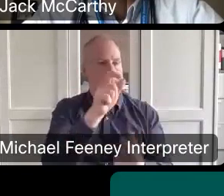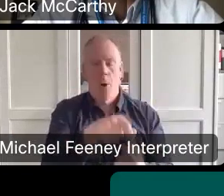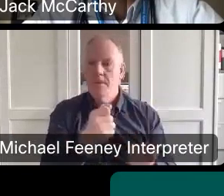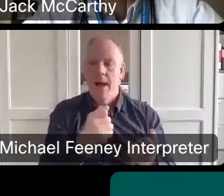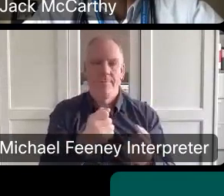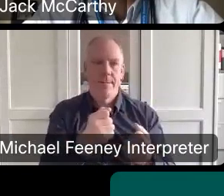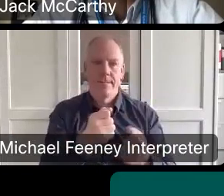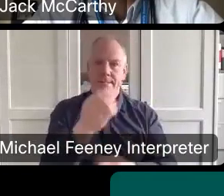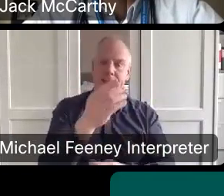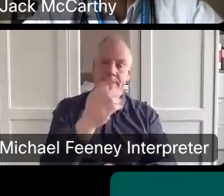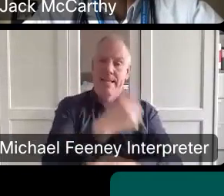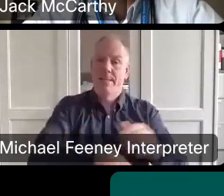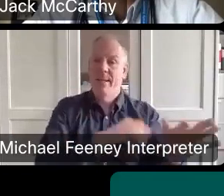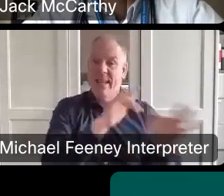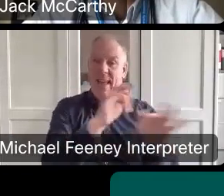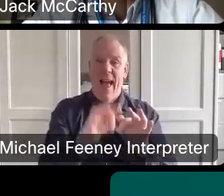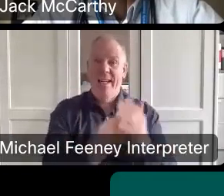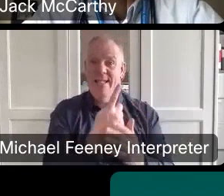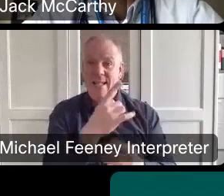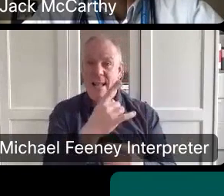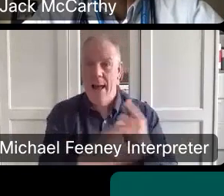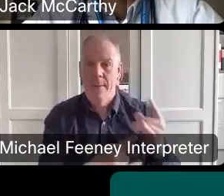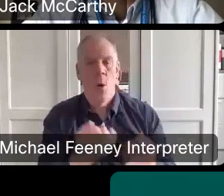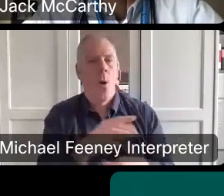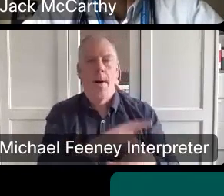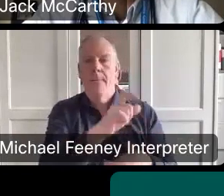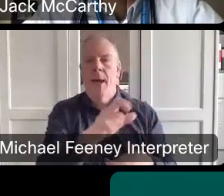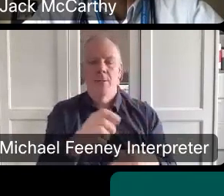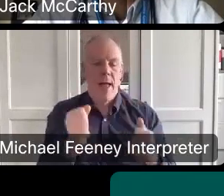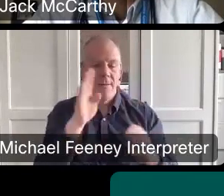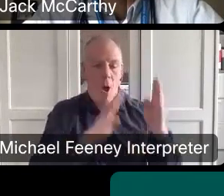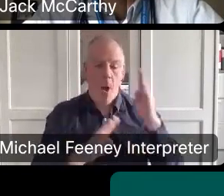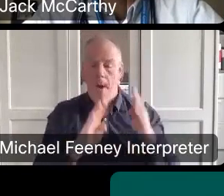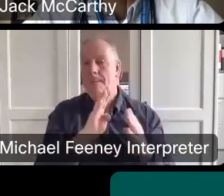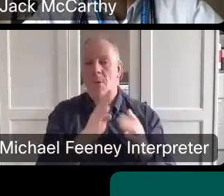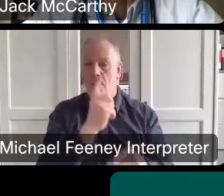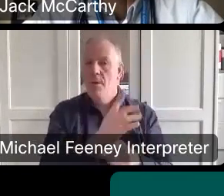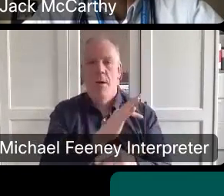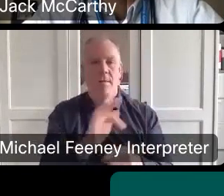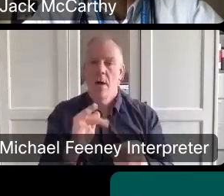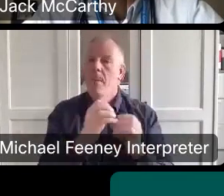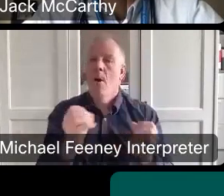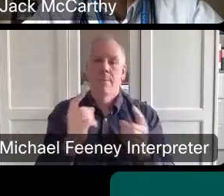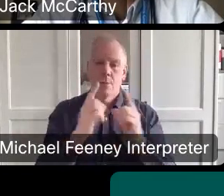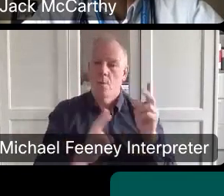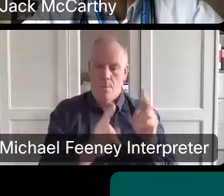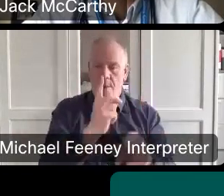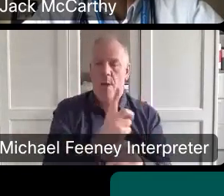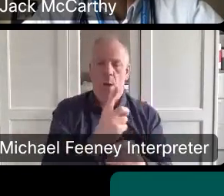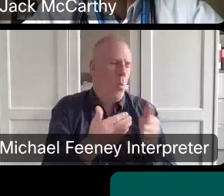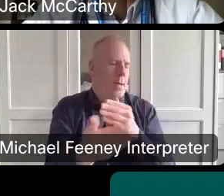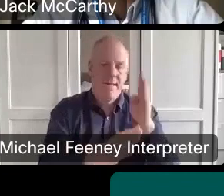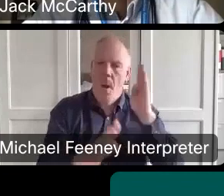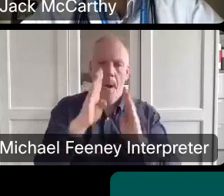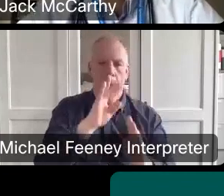disability following an incident, or really where a patient has suffered any harm. Open disclosure should occur. It doesn't matter about the level of harm that